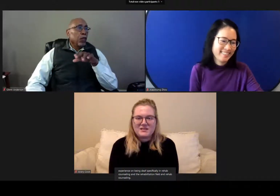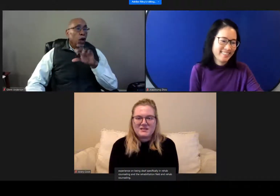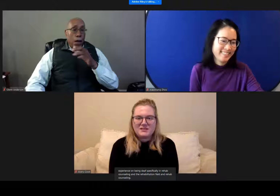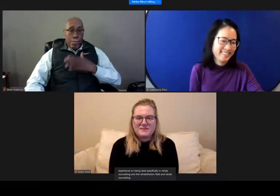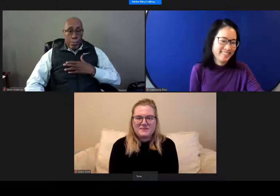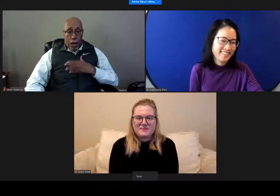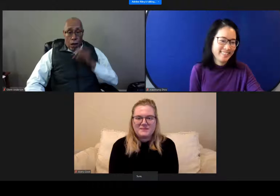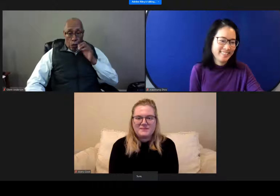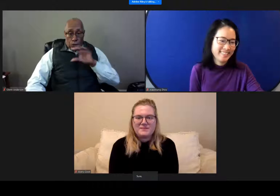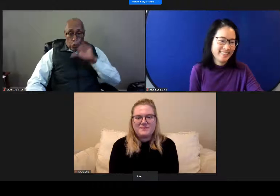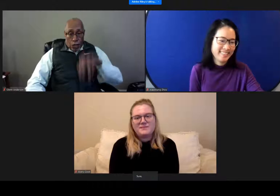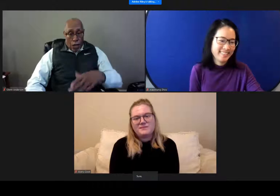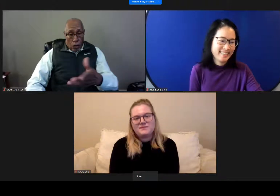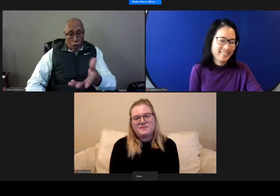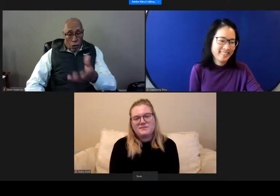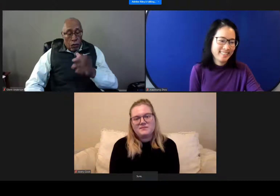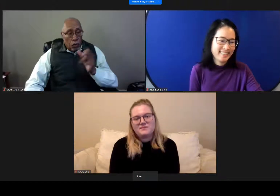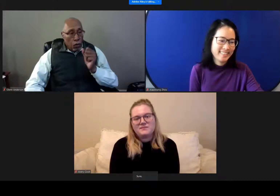Sure.